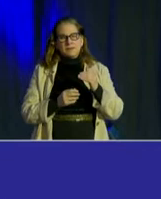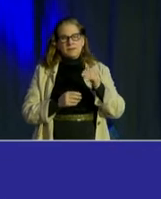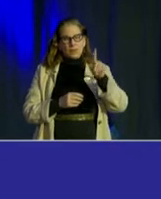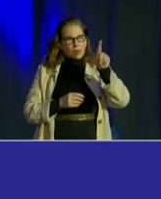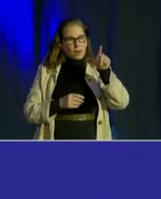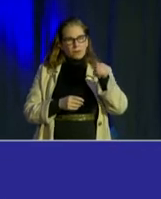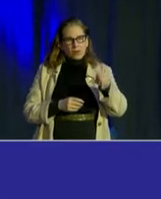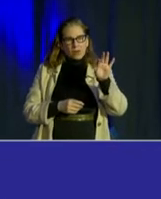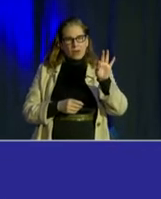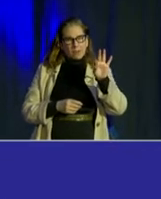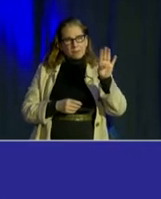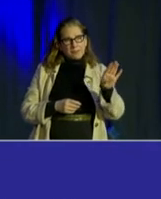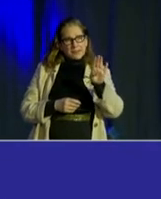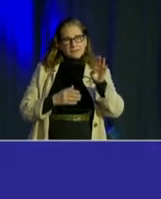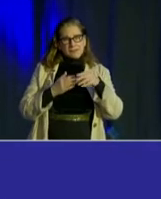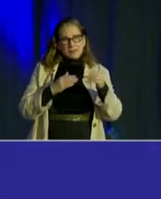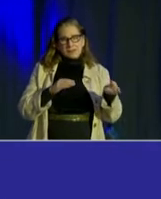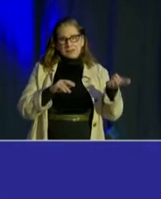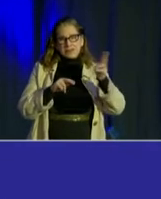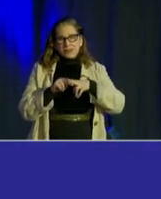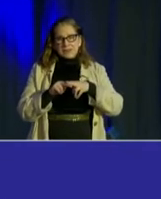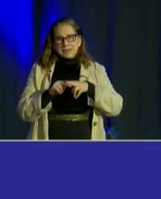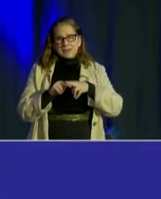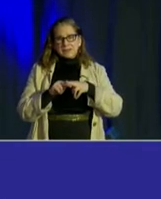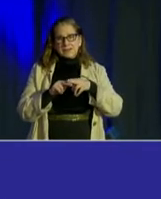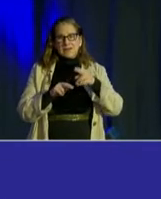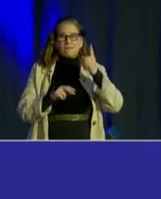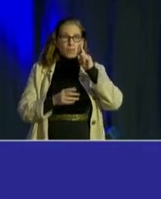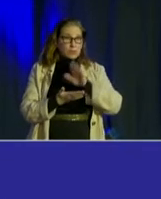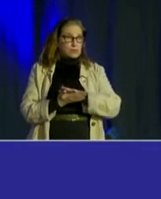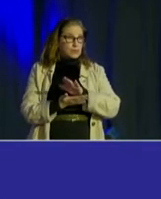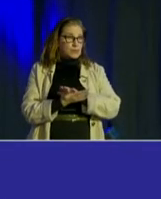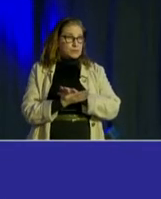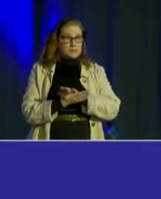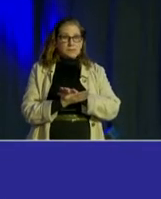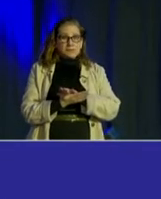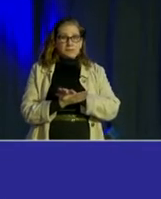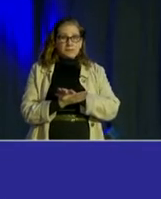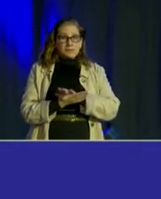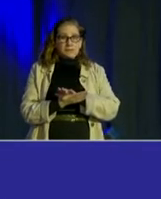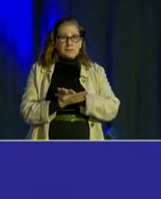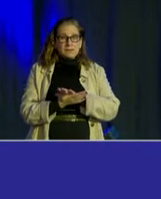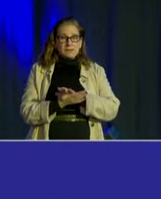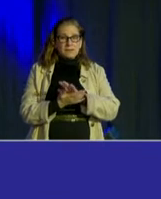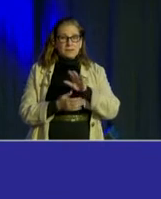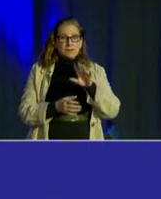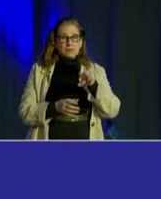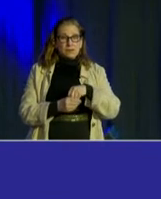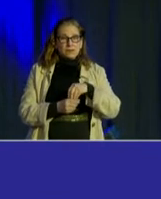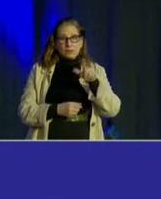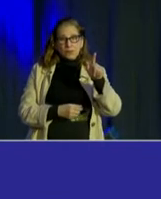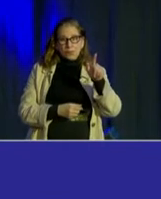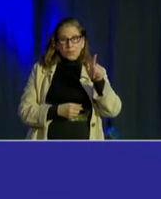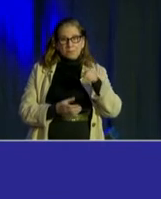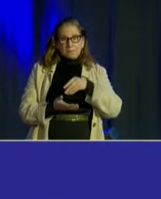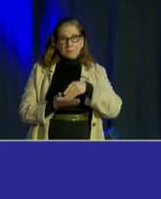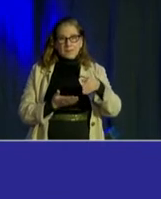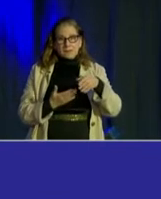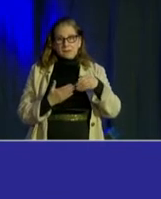schools. It also included $21.8 million for the essential expansion of mental health services in